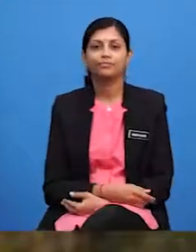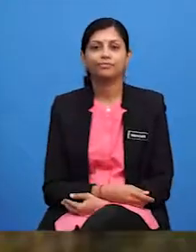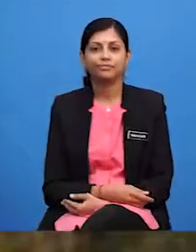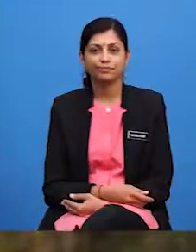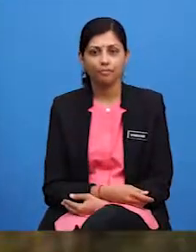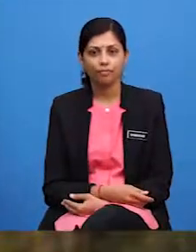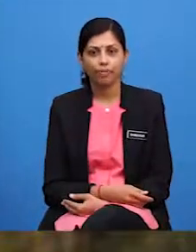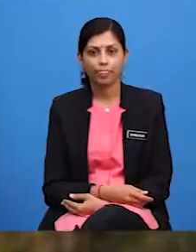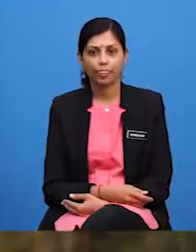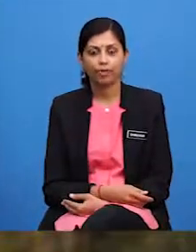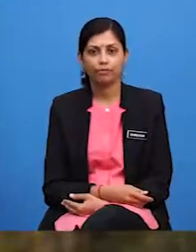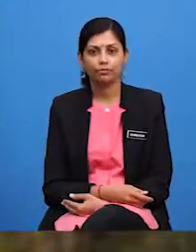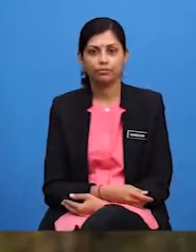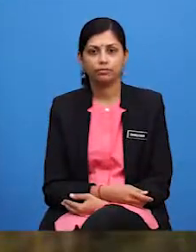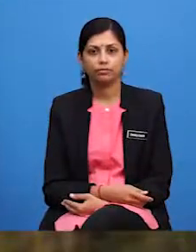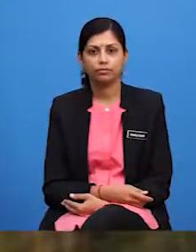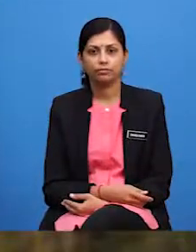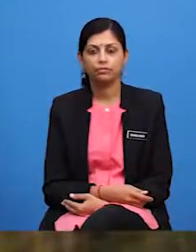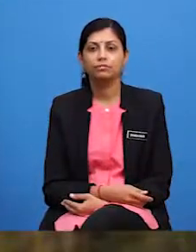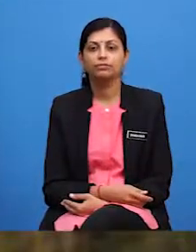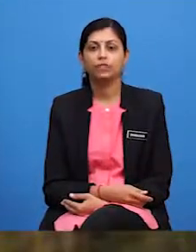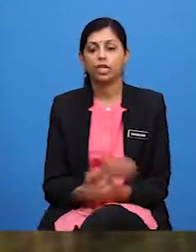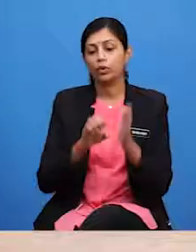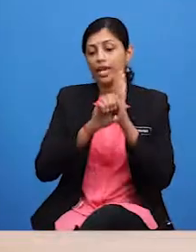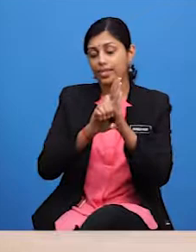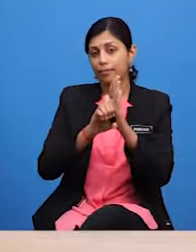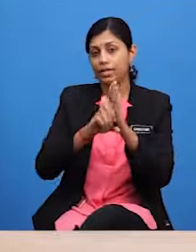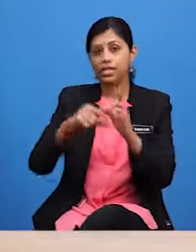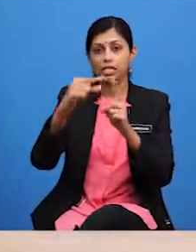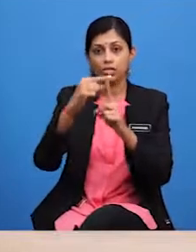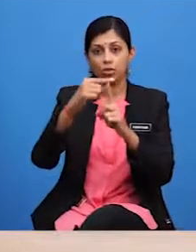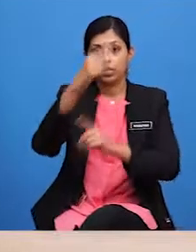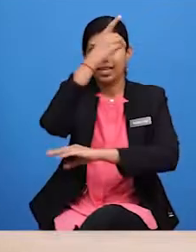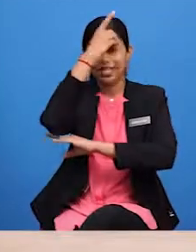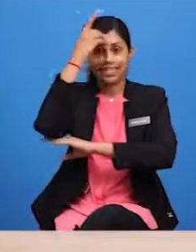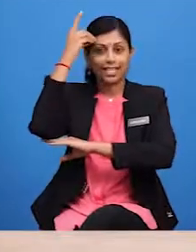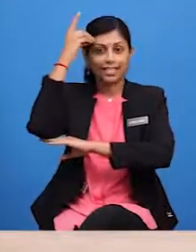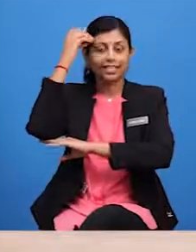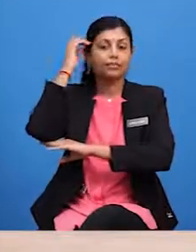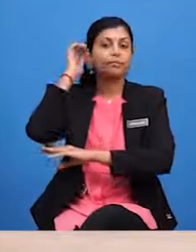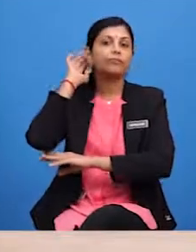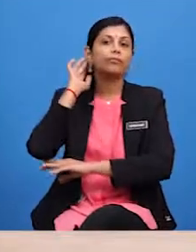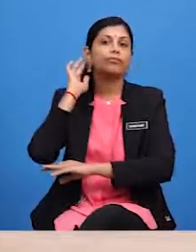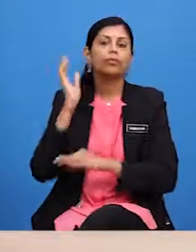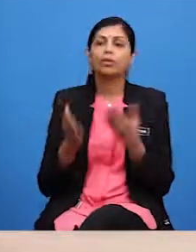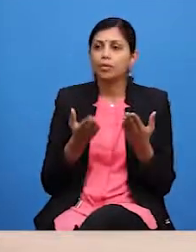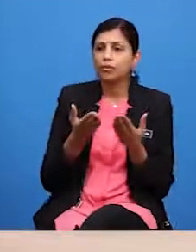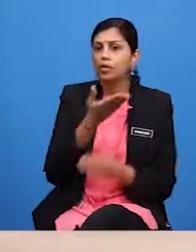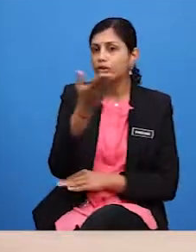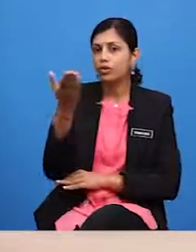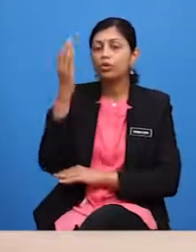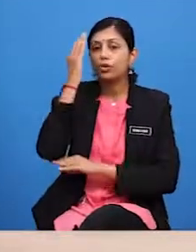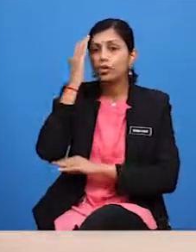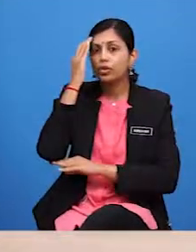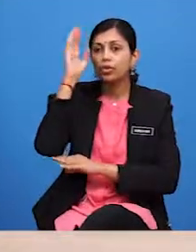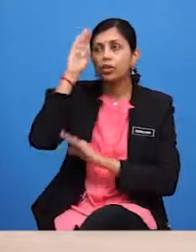Let's take the word desert as an example. The images that we may have in our minds will be